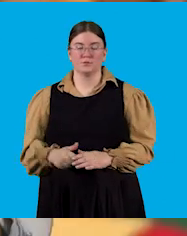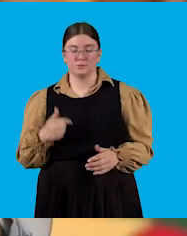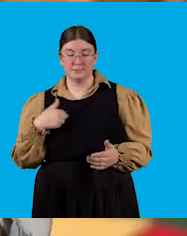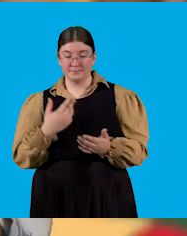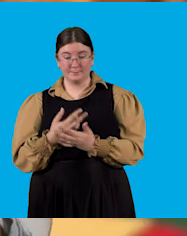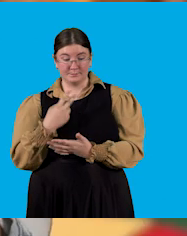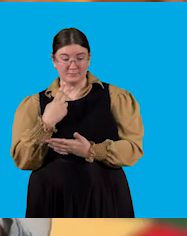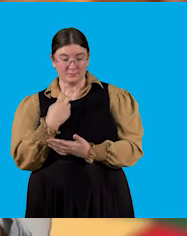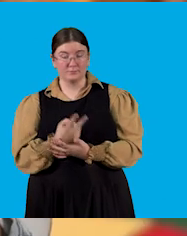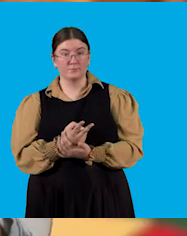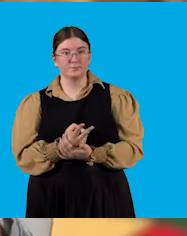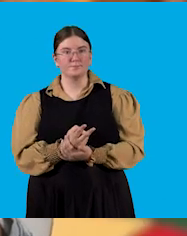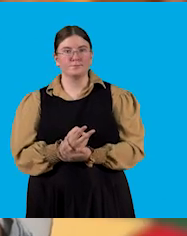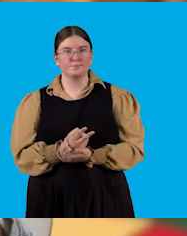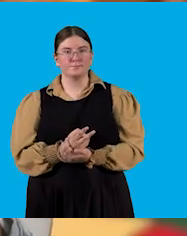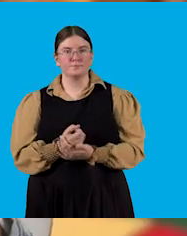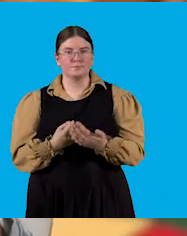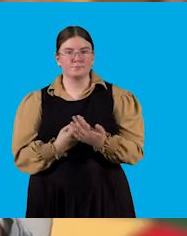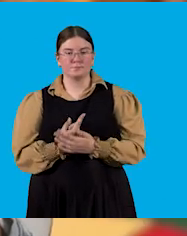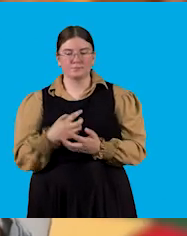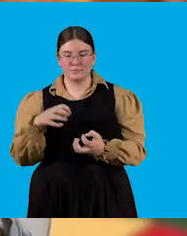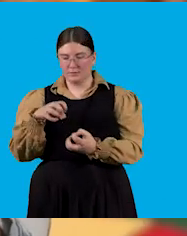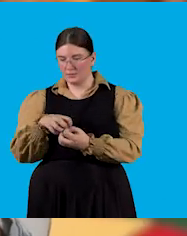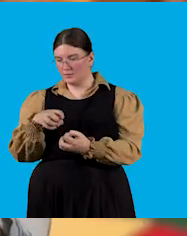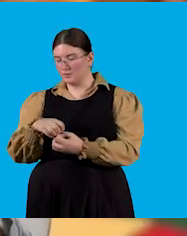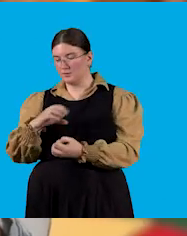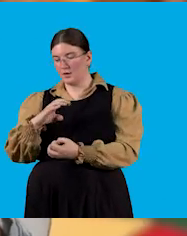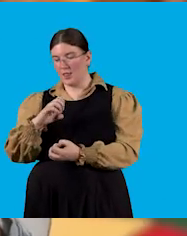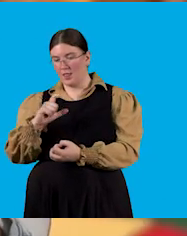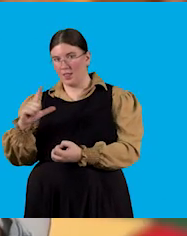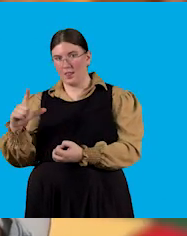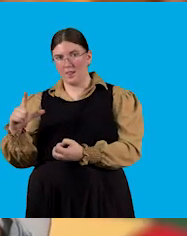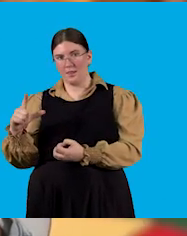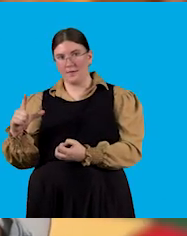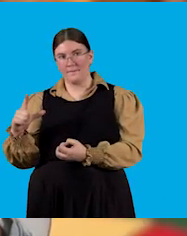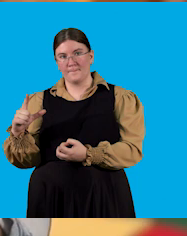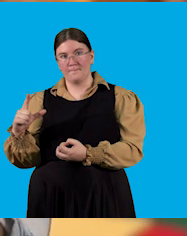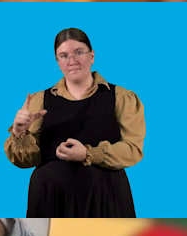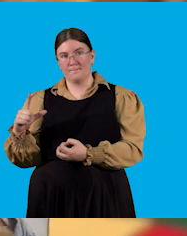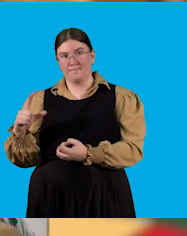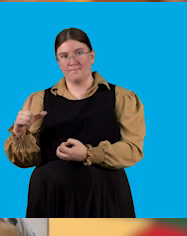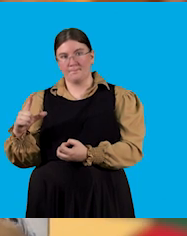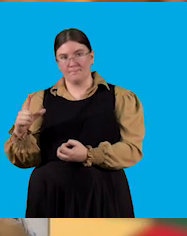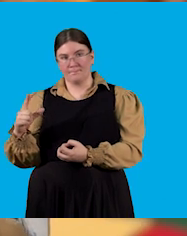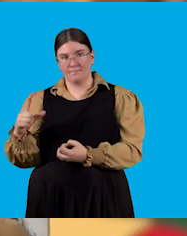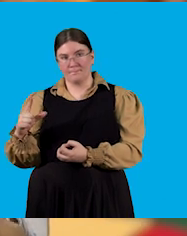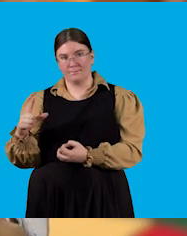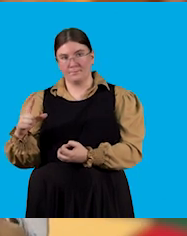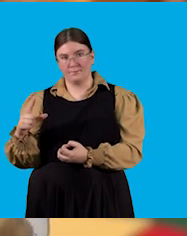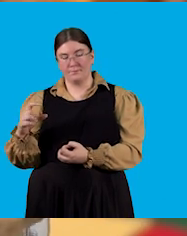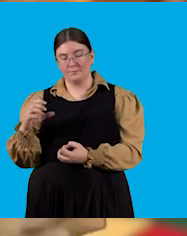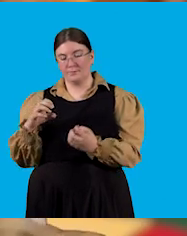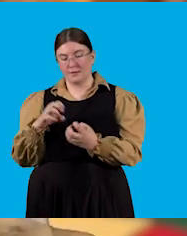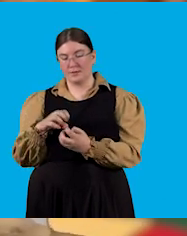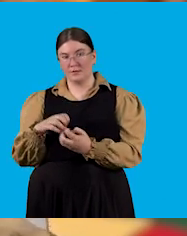see what happens when an egg cell is released into the